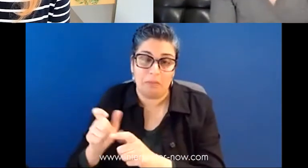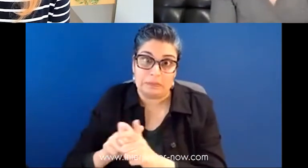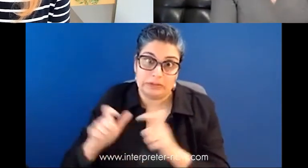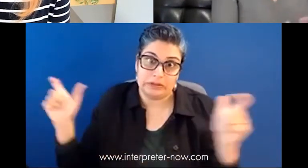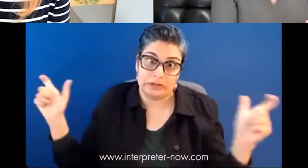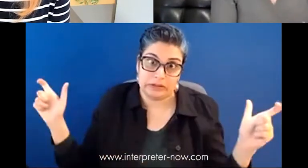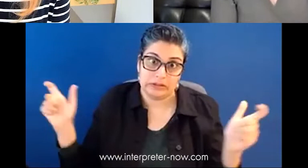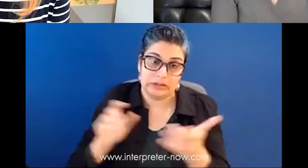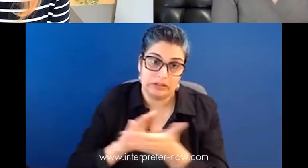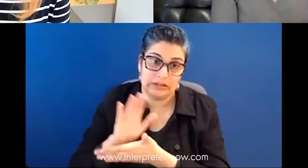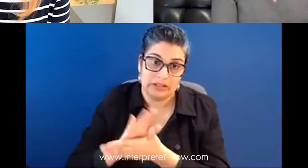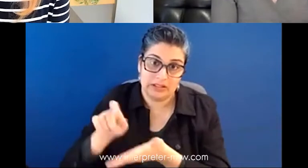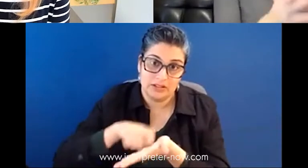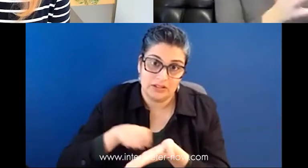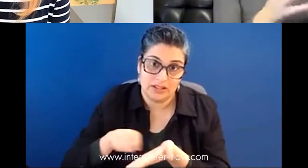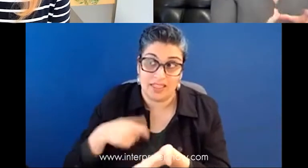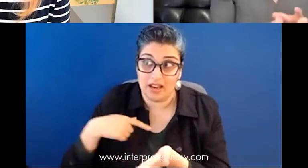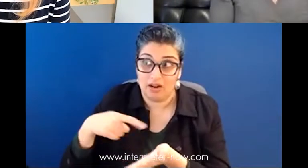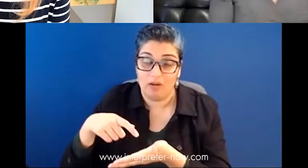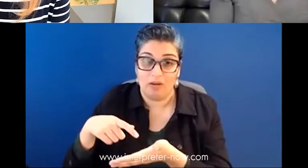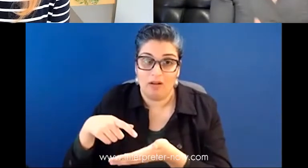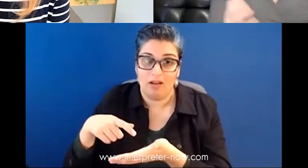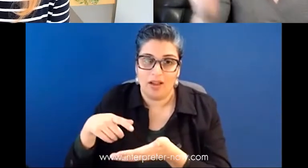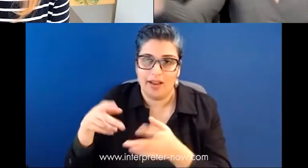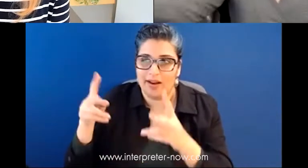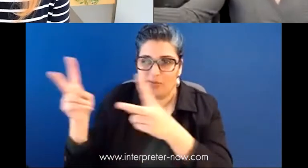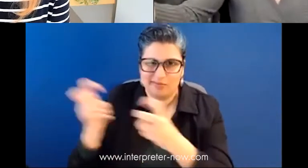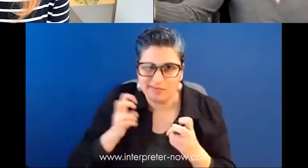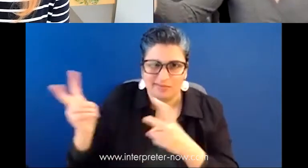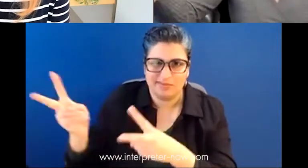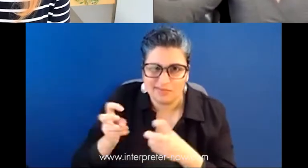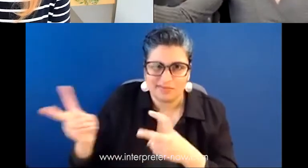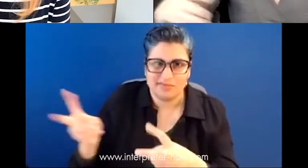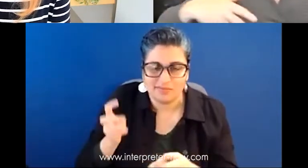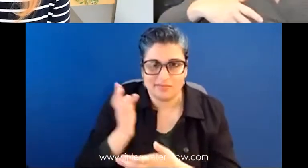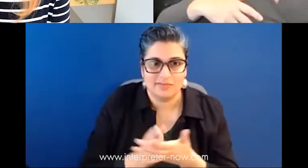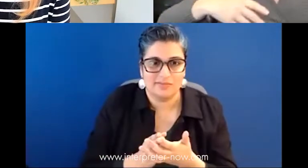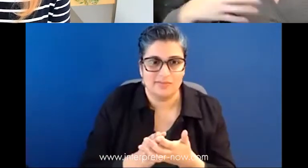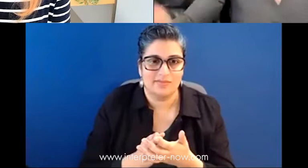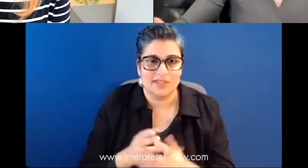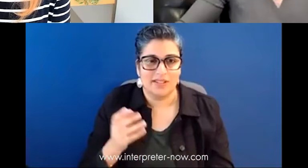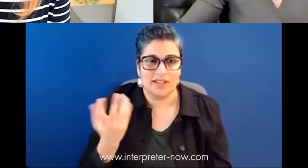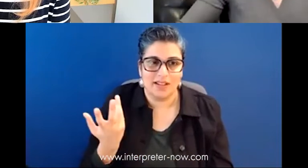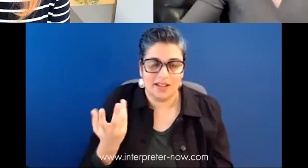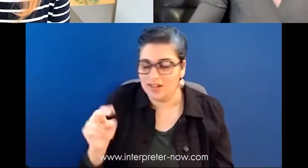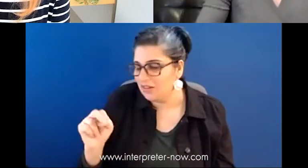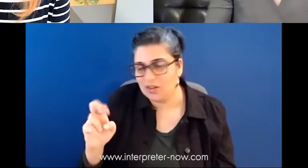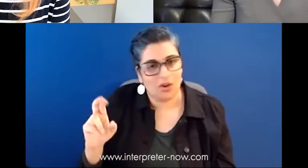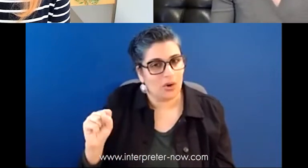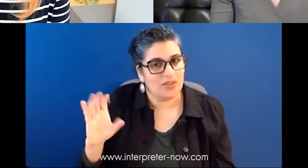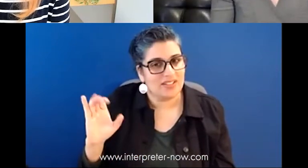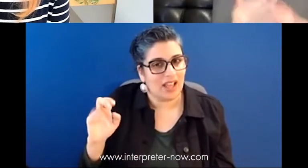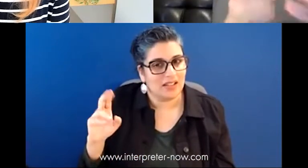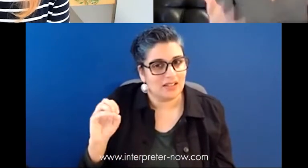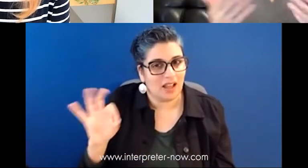wrote called Remote Work and breaking out some of these pieces. Because it turns out the neuroscience of trust isn't about remote